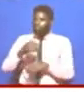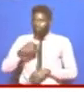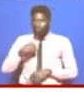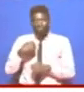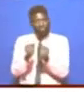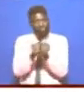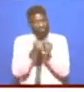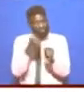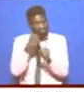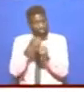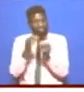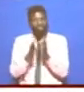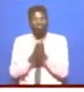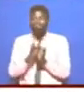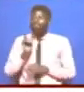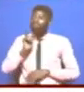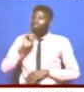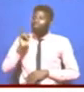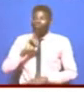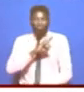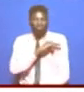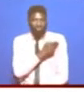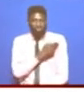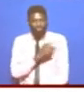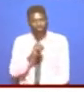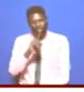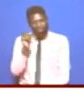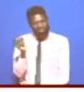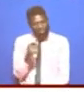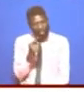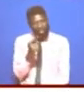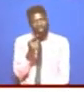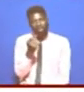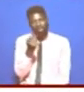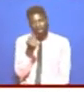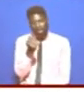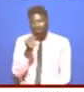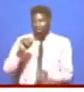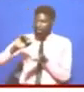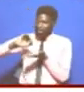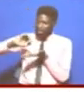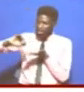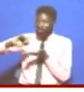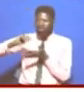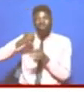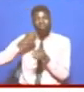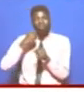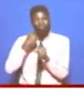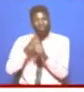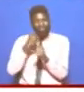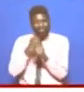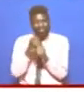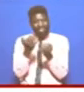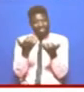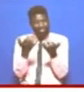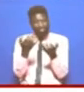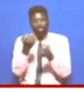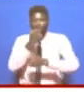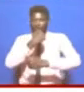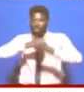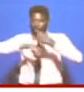Hospital, within another month and a half, the remaining works that need to be done in order to make